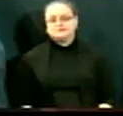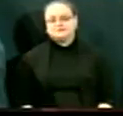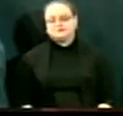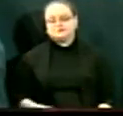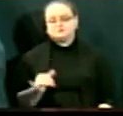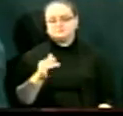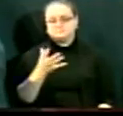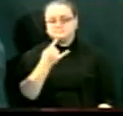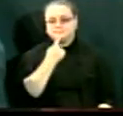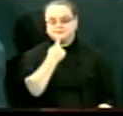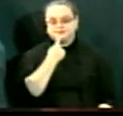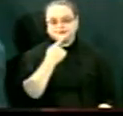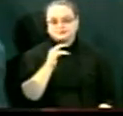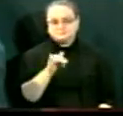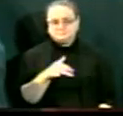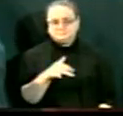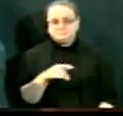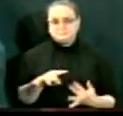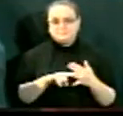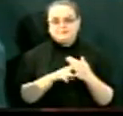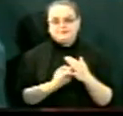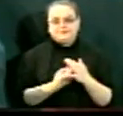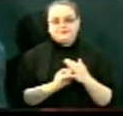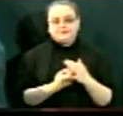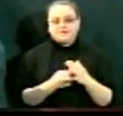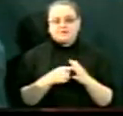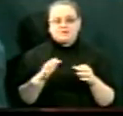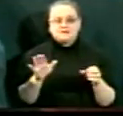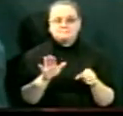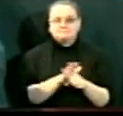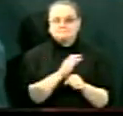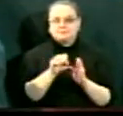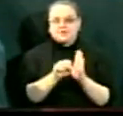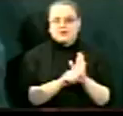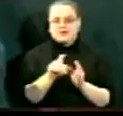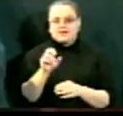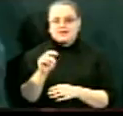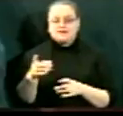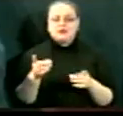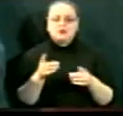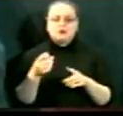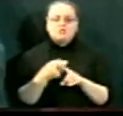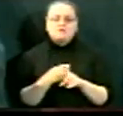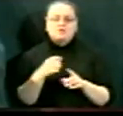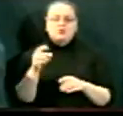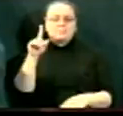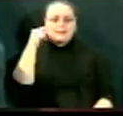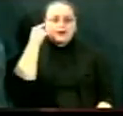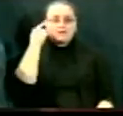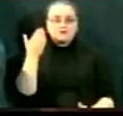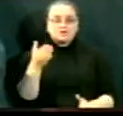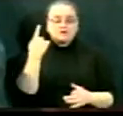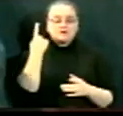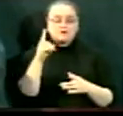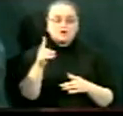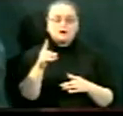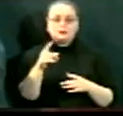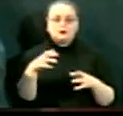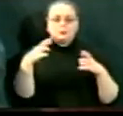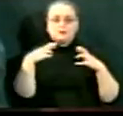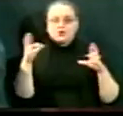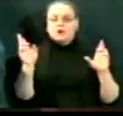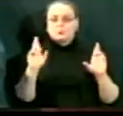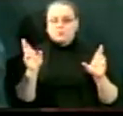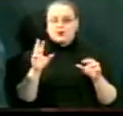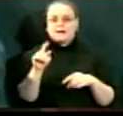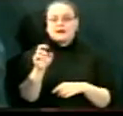also want to mention that there's been an initiative across the state of Tennessee directed by the governor for Retire Ready Tennessee.